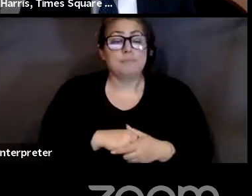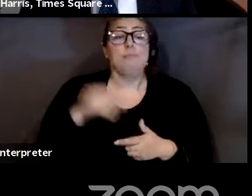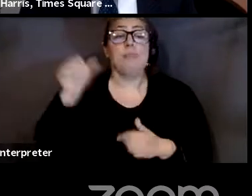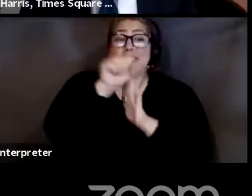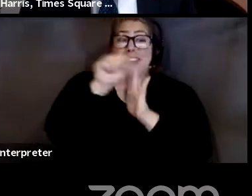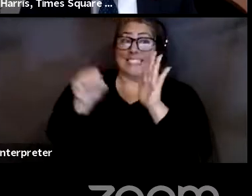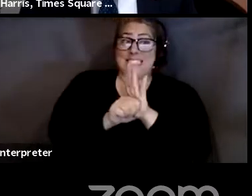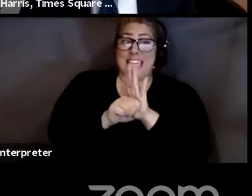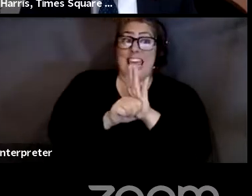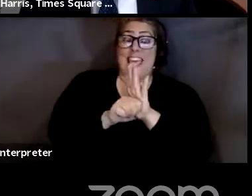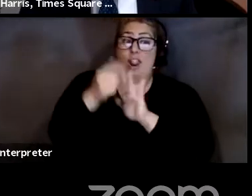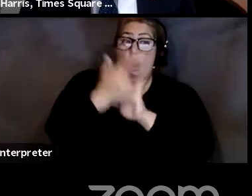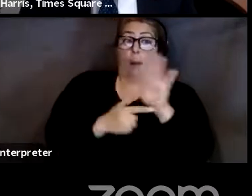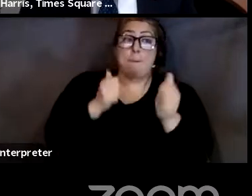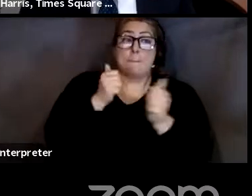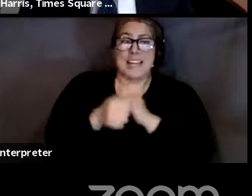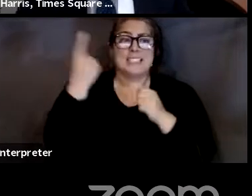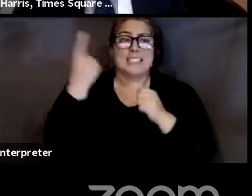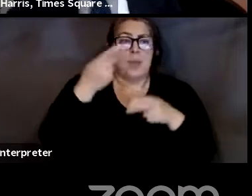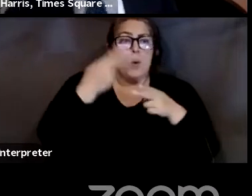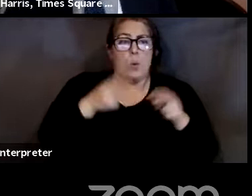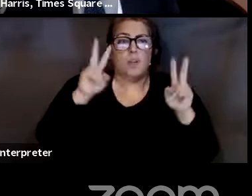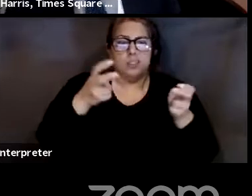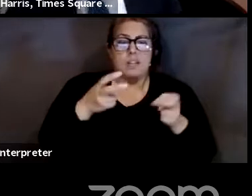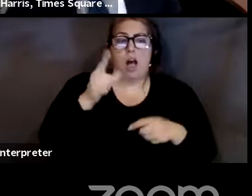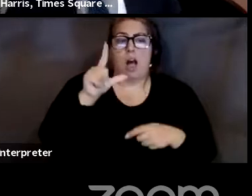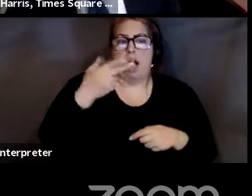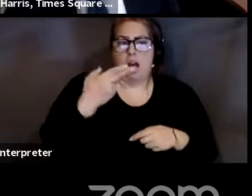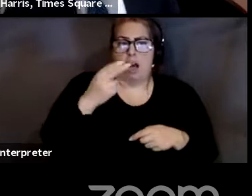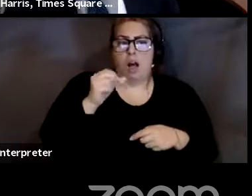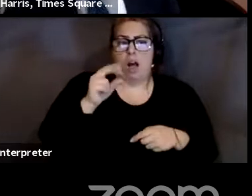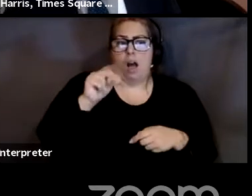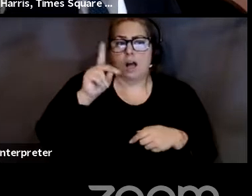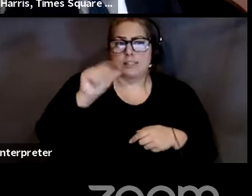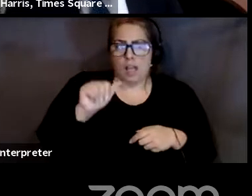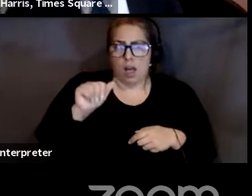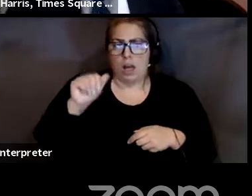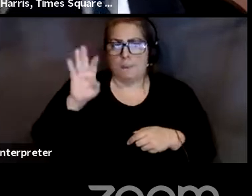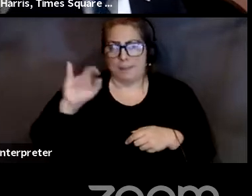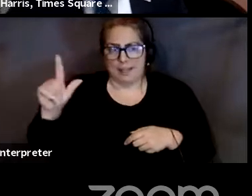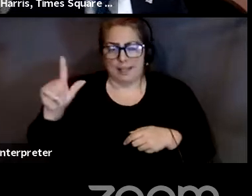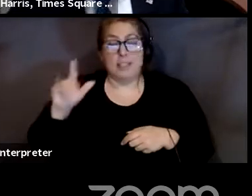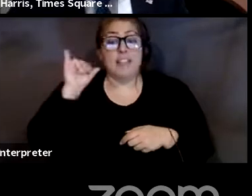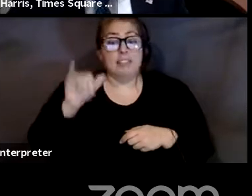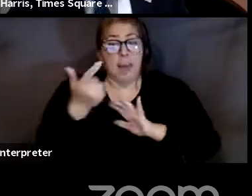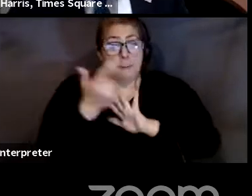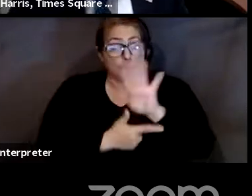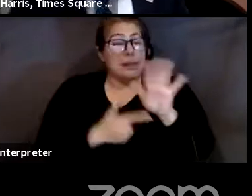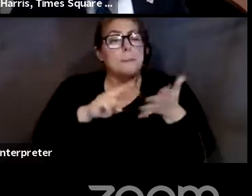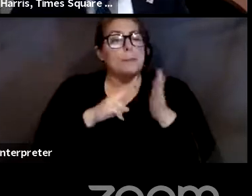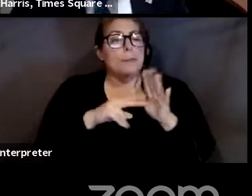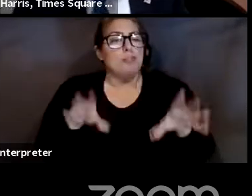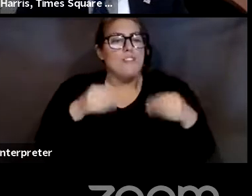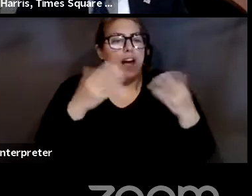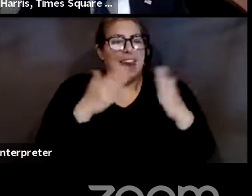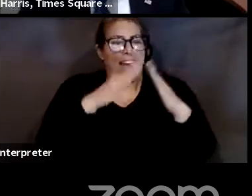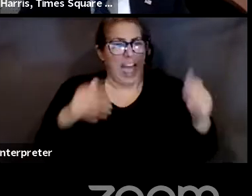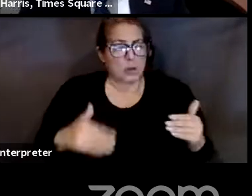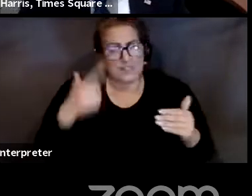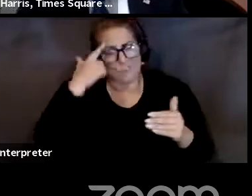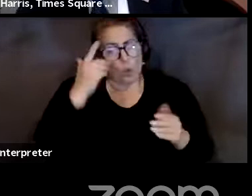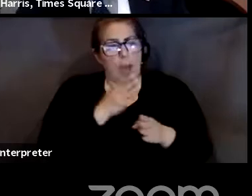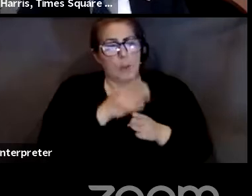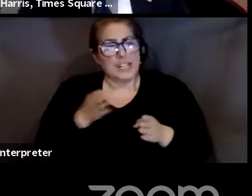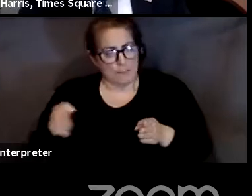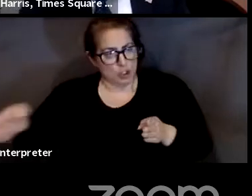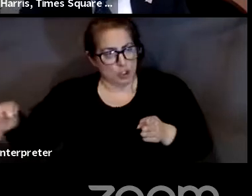bill, which the Housing Our Neighbors with Dignity Act, that is gonna provide some money for nonprofits to